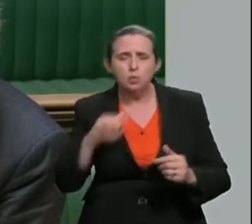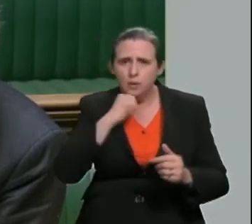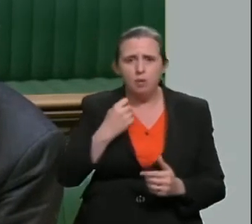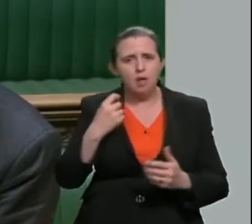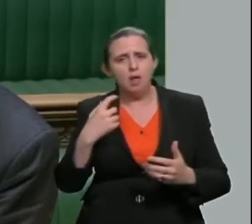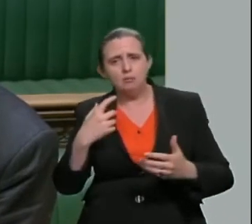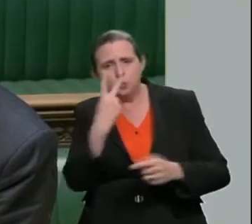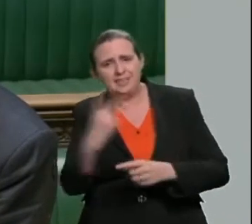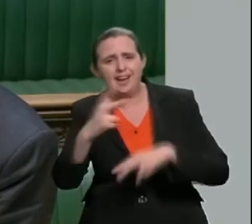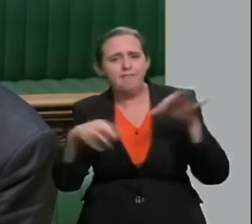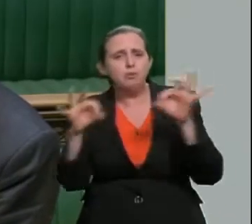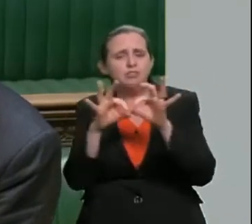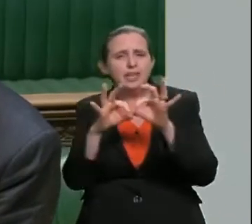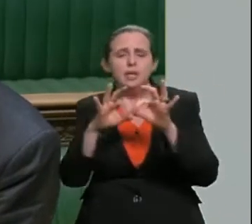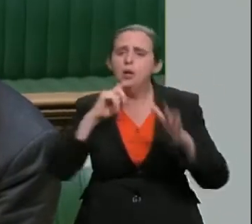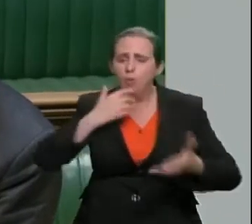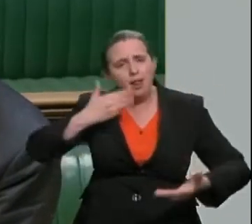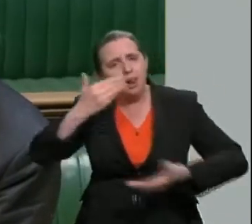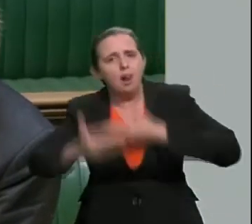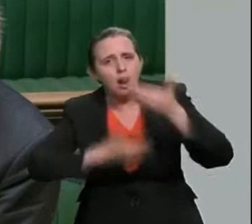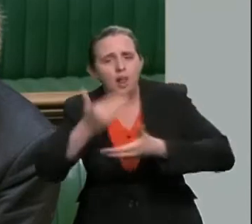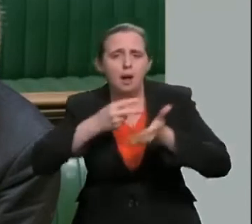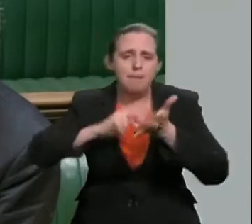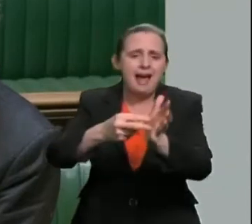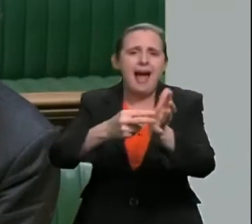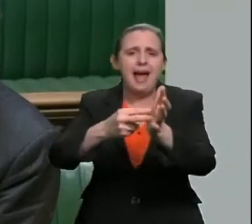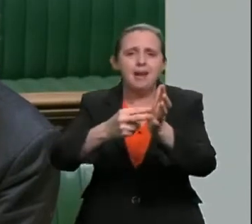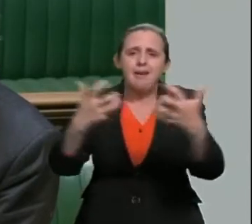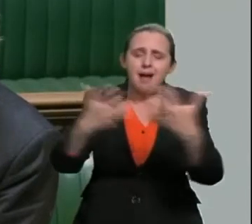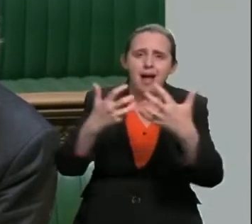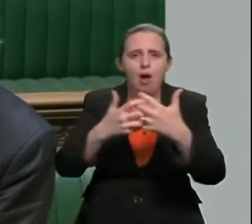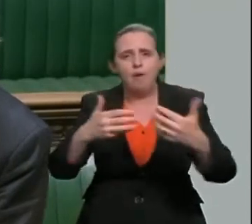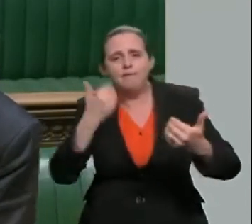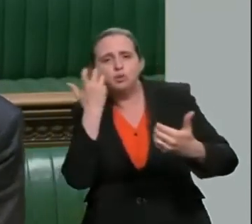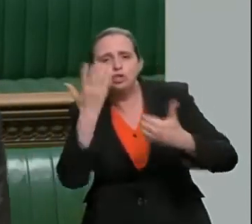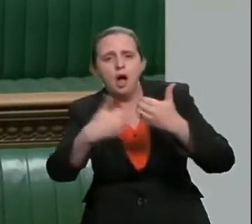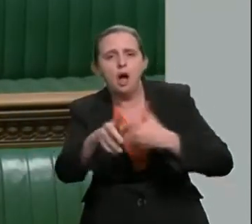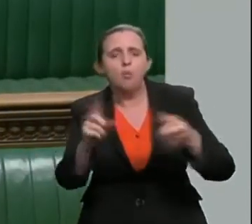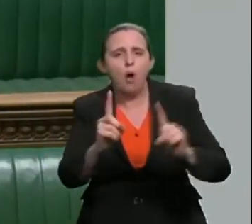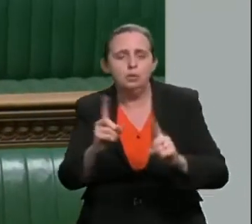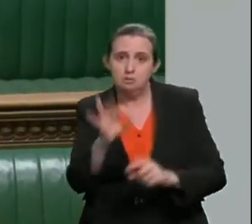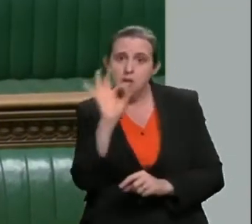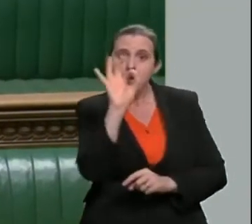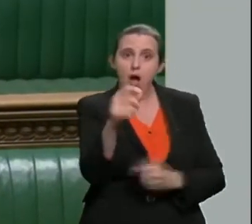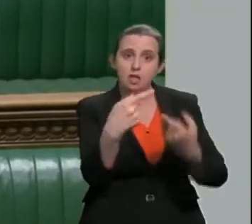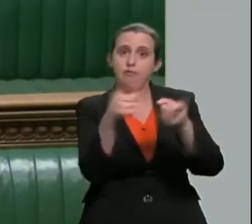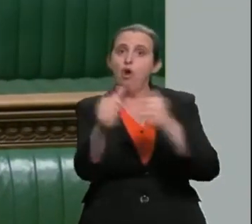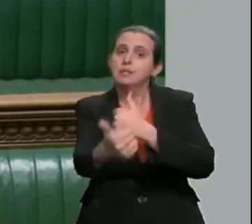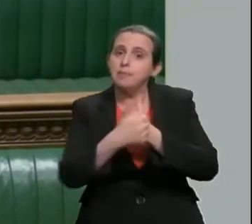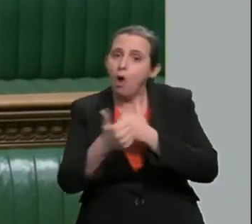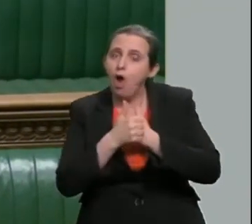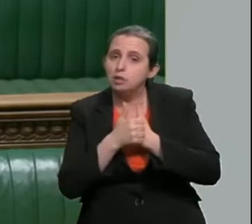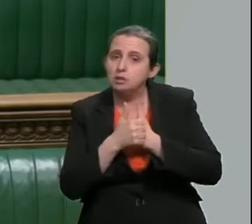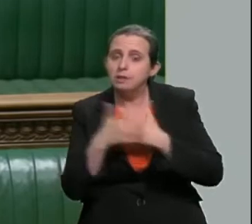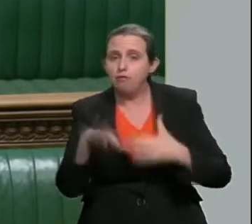for the way out of this pandemic, a roadmap that I hope the Right Honourable Gentleman and his colleagues will support. Though the support, as we know, tends to be a